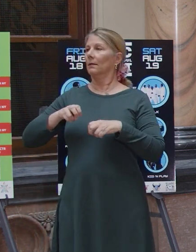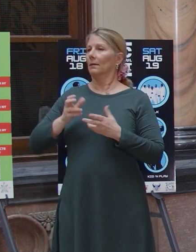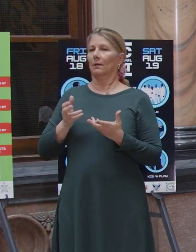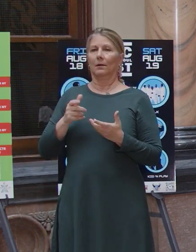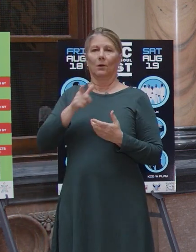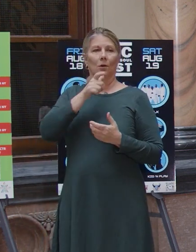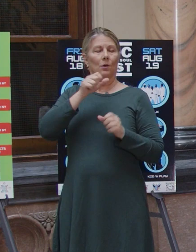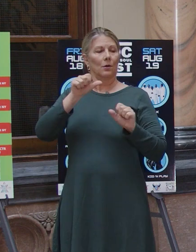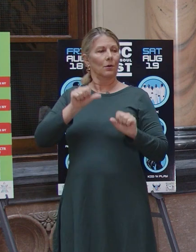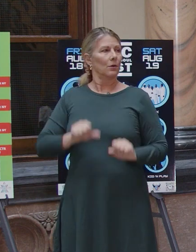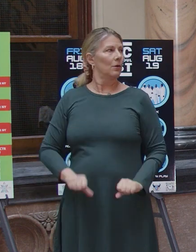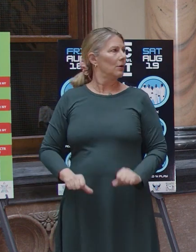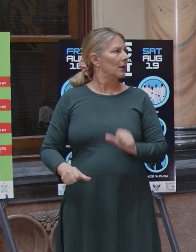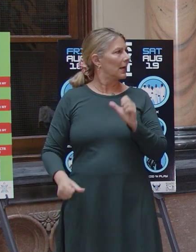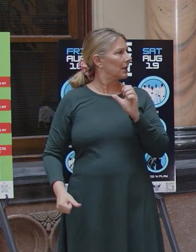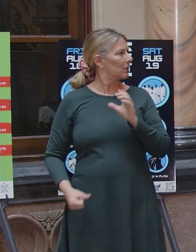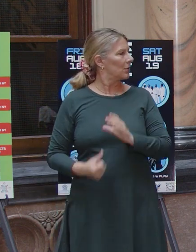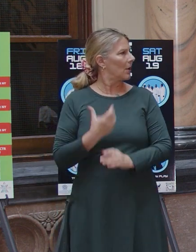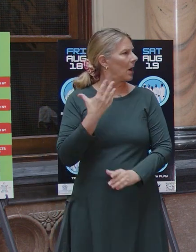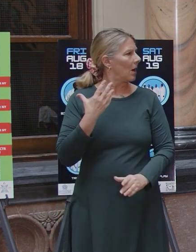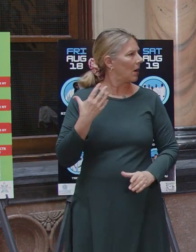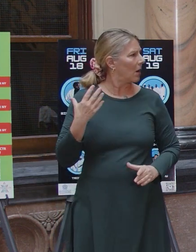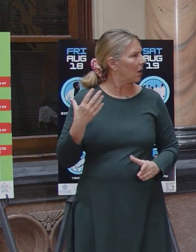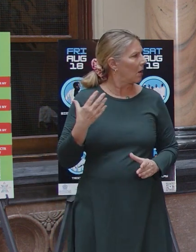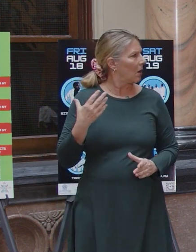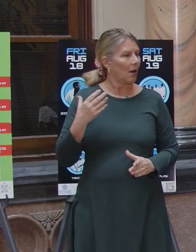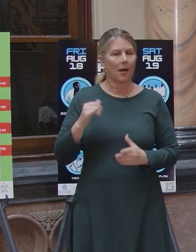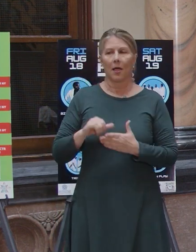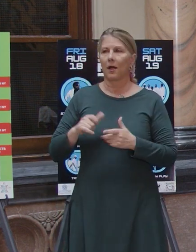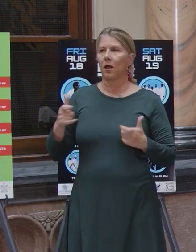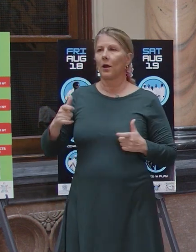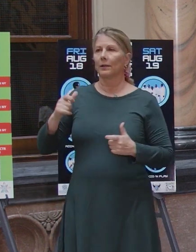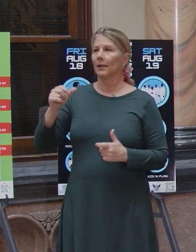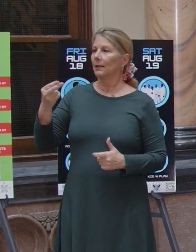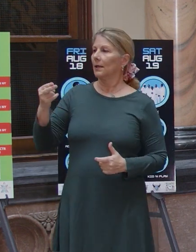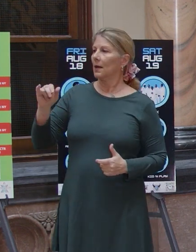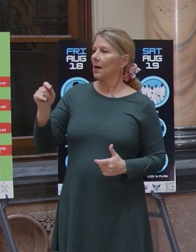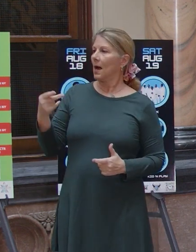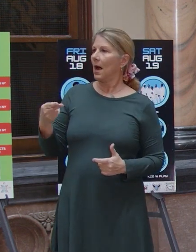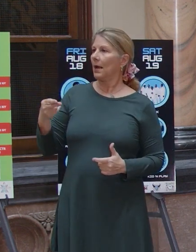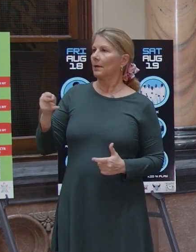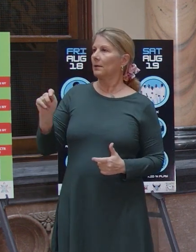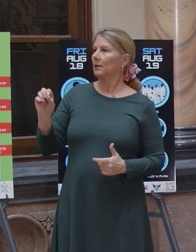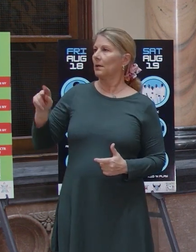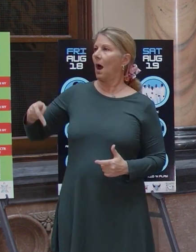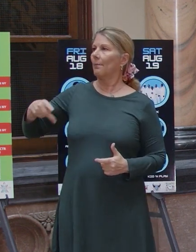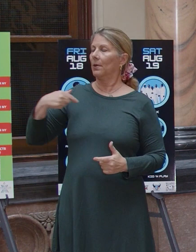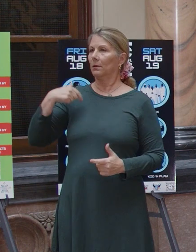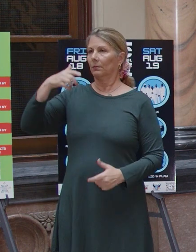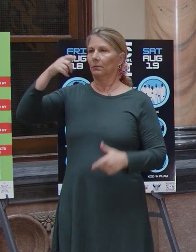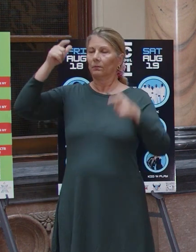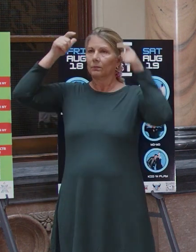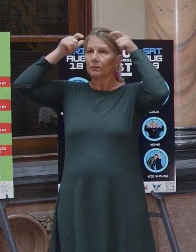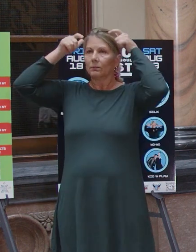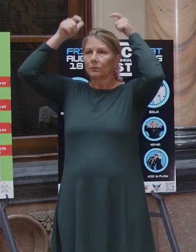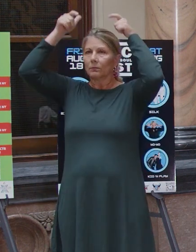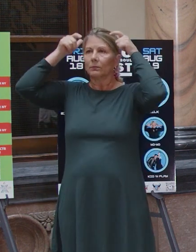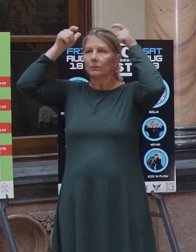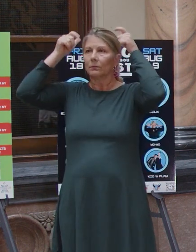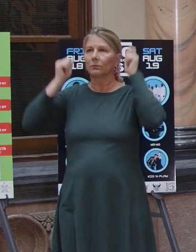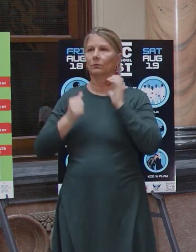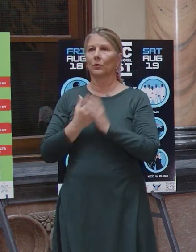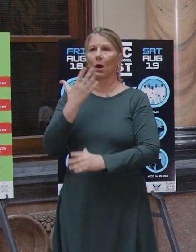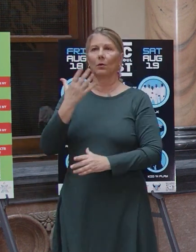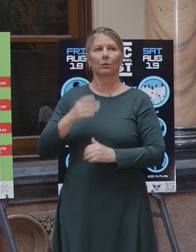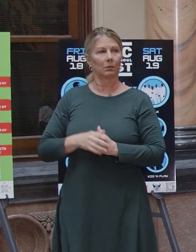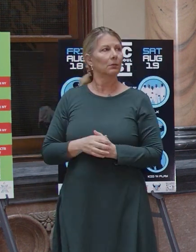grow the highest high top fade. Because, you know, Kid from Kid and Play used to have the, my son's trying to grow one now. I mean, it's coming back. You guys, yeah,